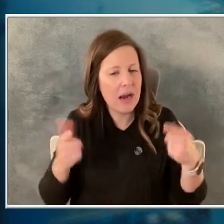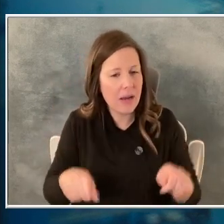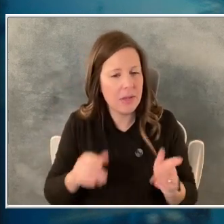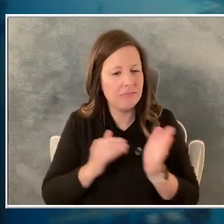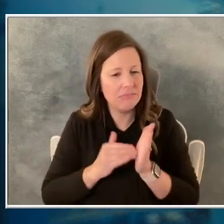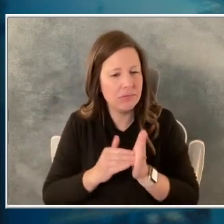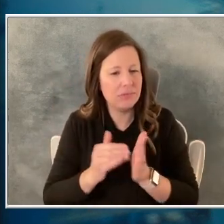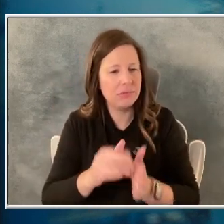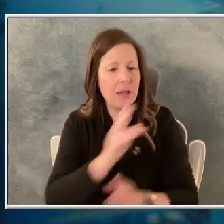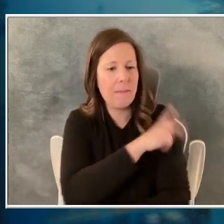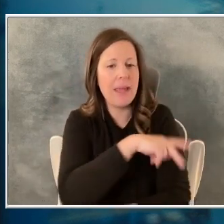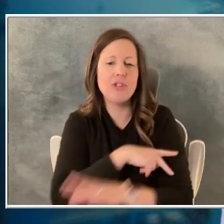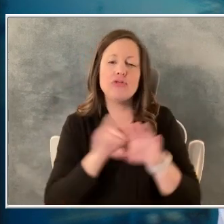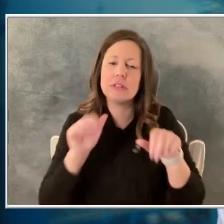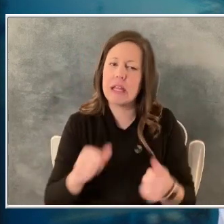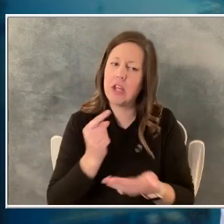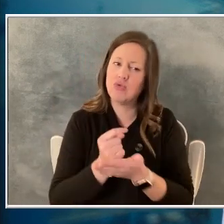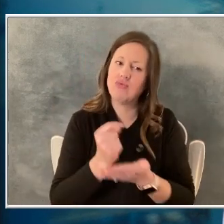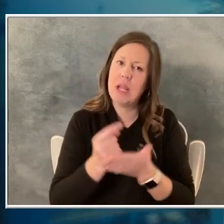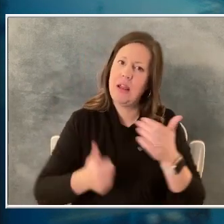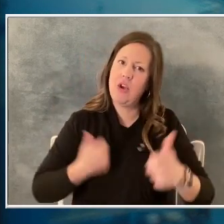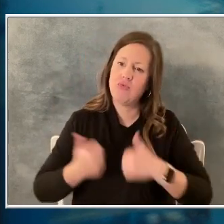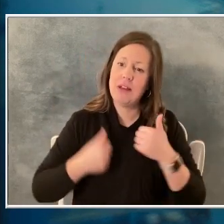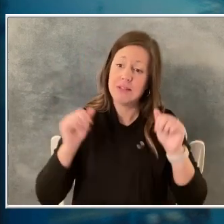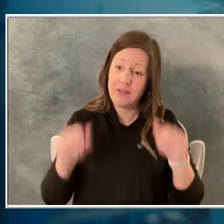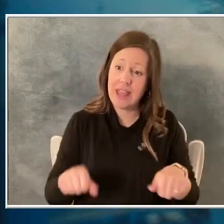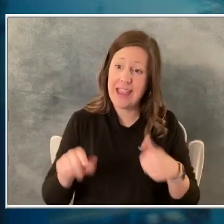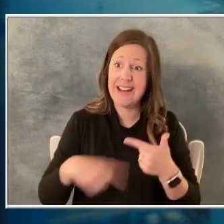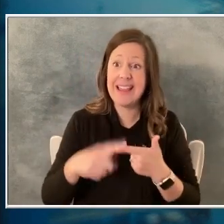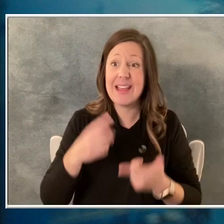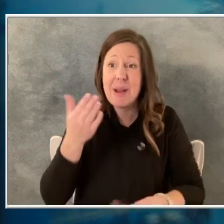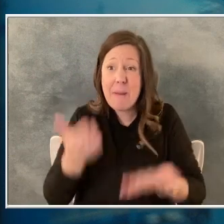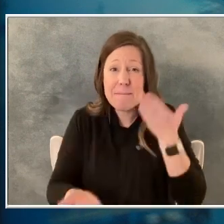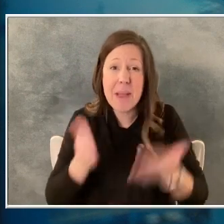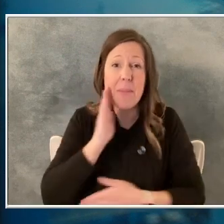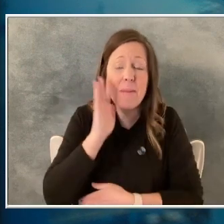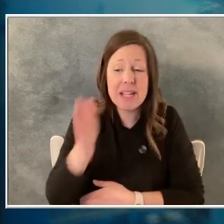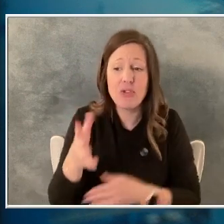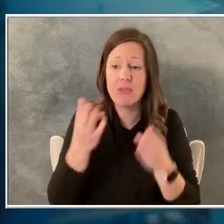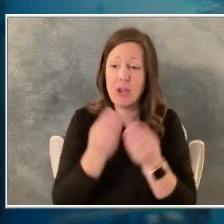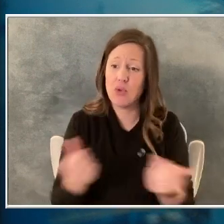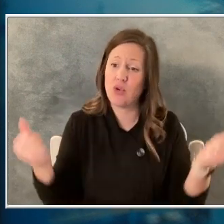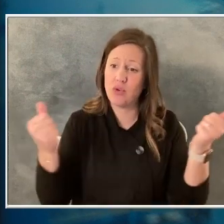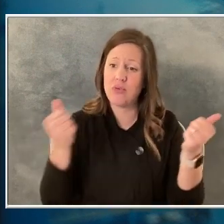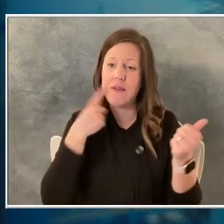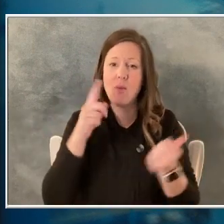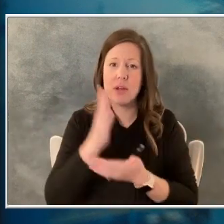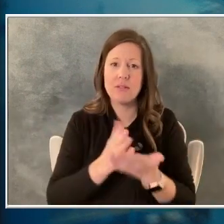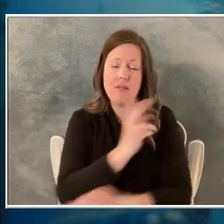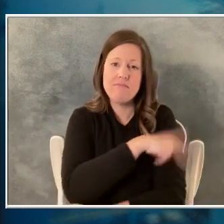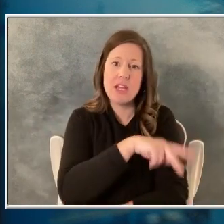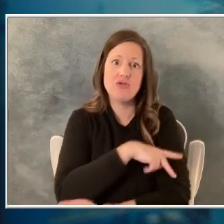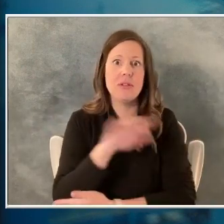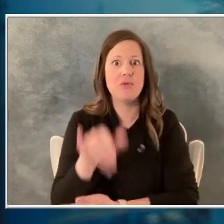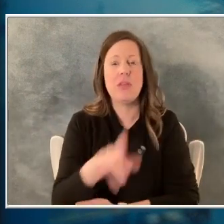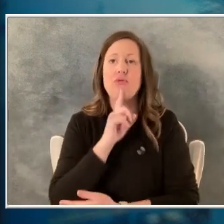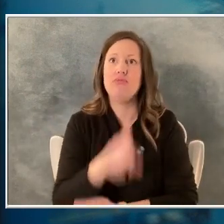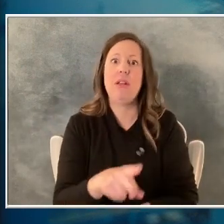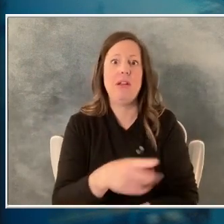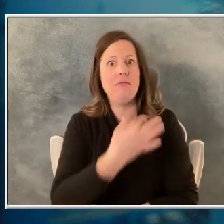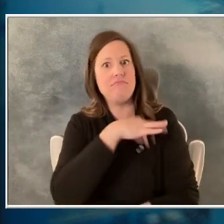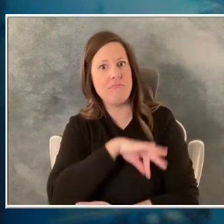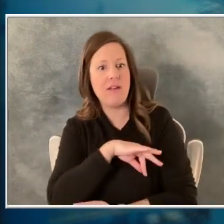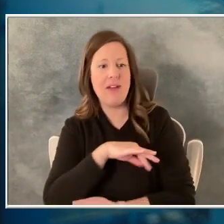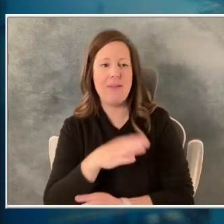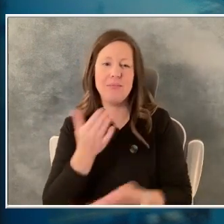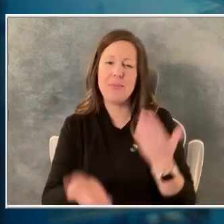treated aggressively and potentially even be cured in some patients. And so that's the big takeaway, and I think we'll probably do an episode dedicated on